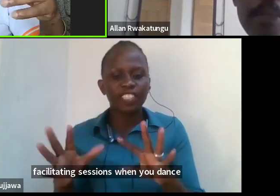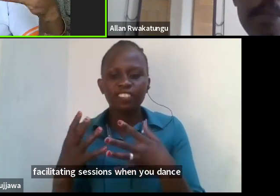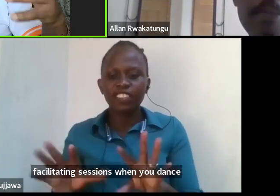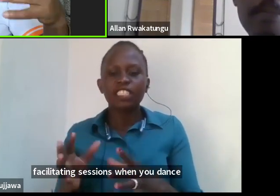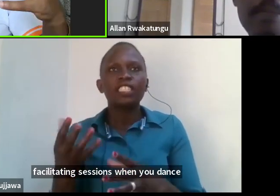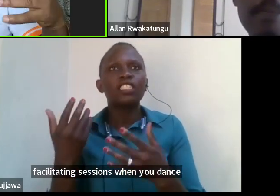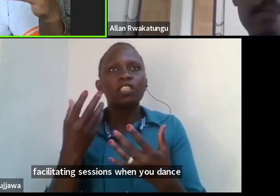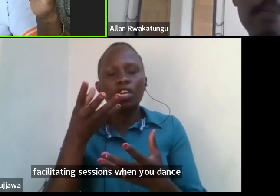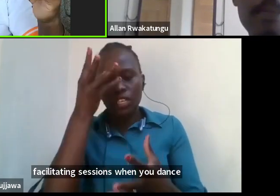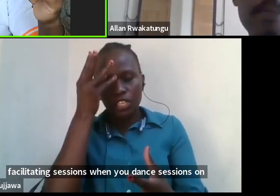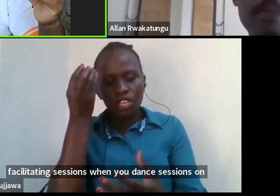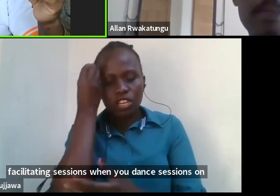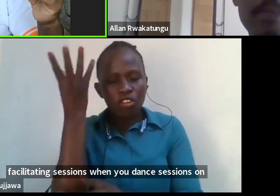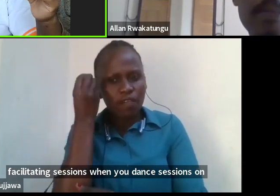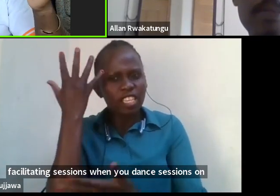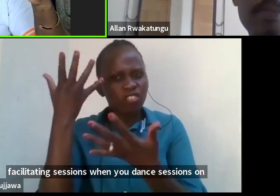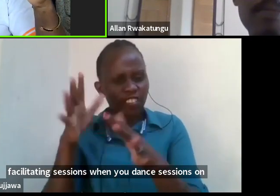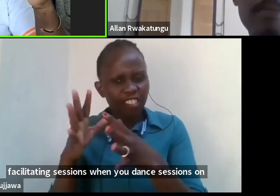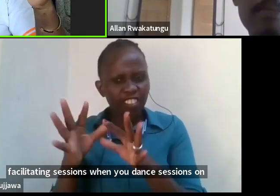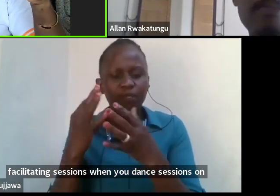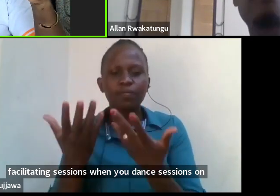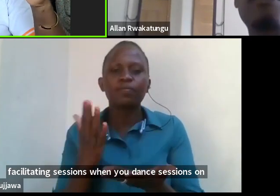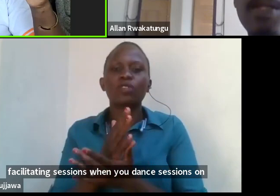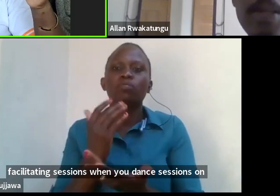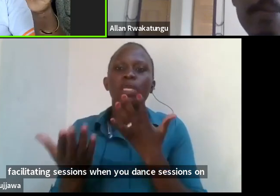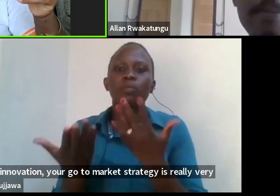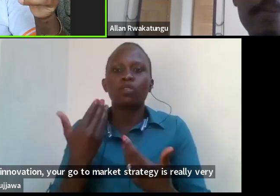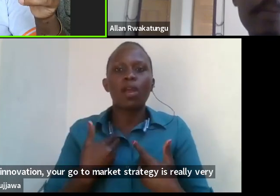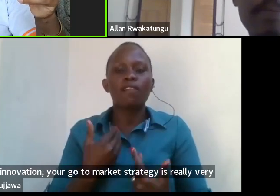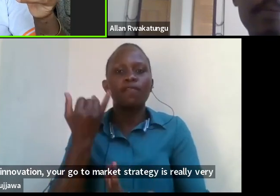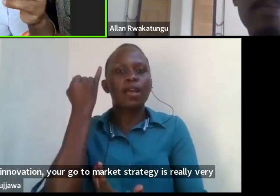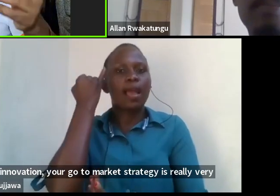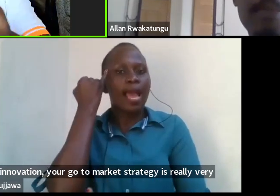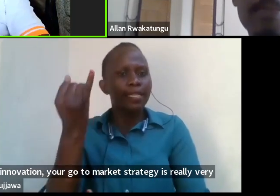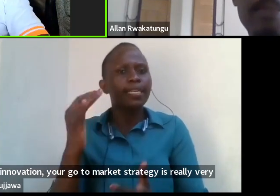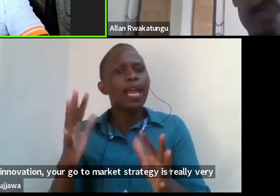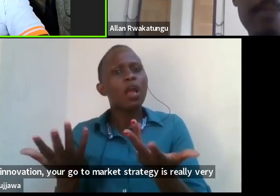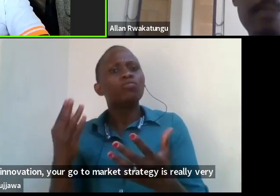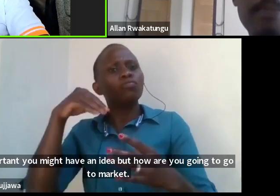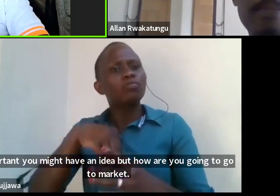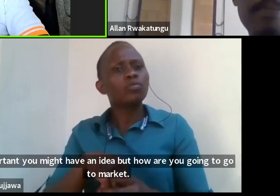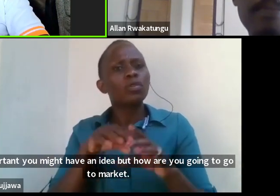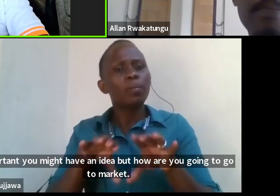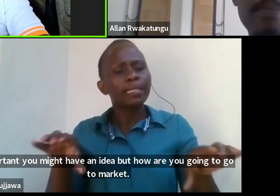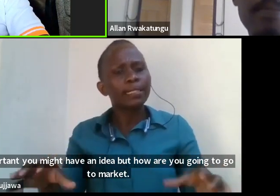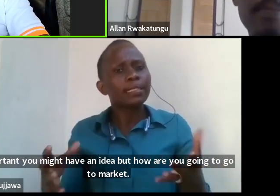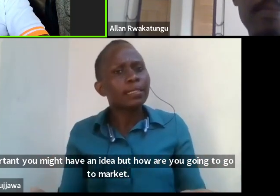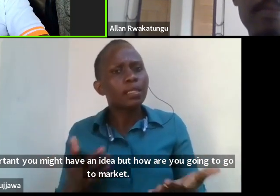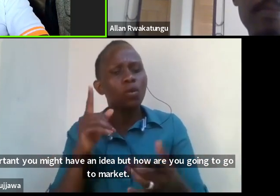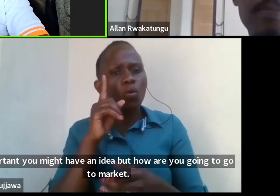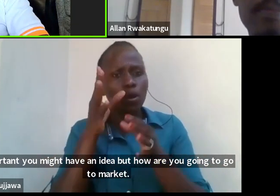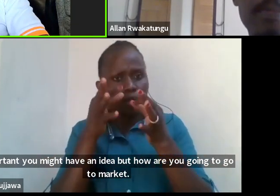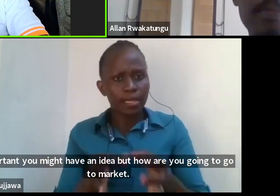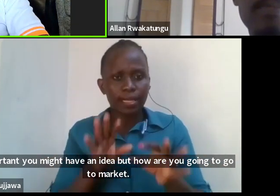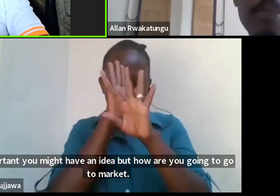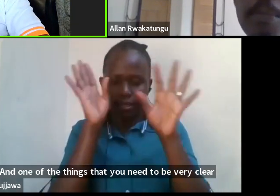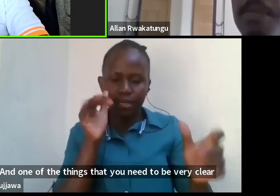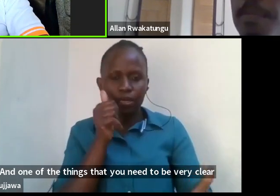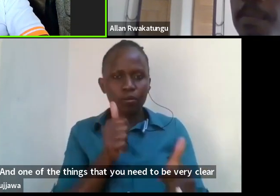Your go-to-market strategy is really very important. You might have an idea, but how are you going to go to the market? And one of the things that you need to be very clear about